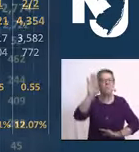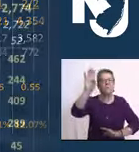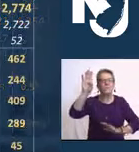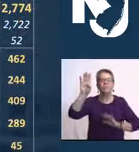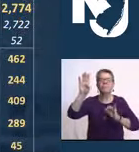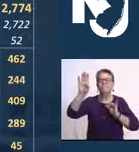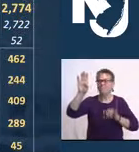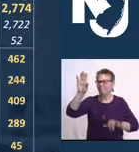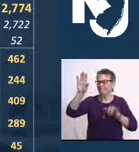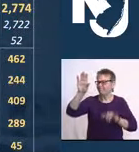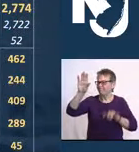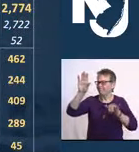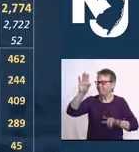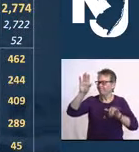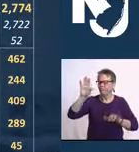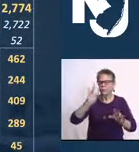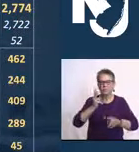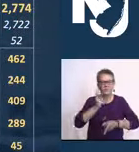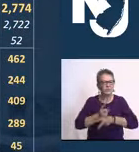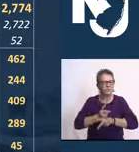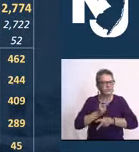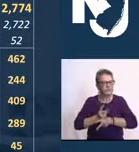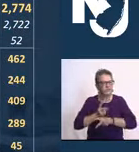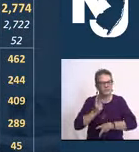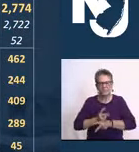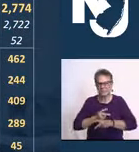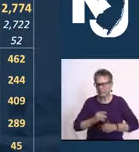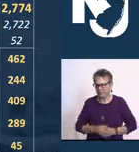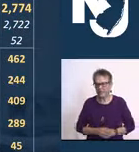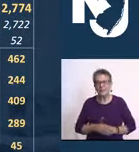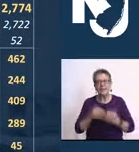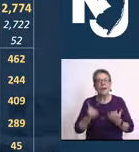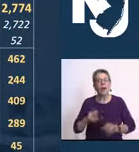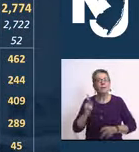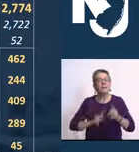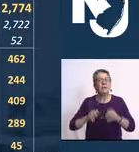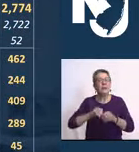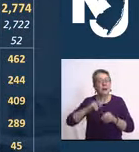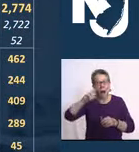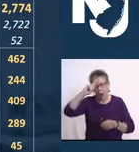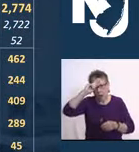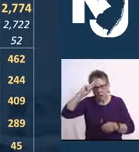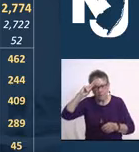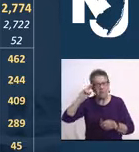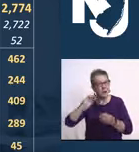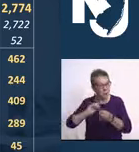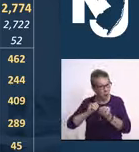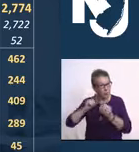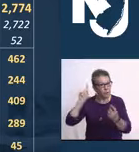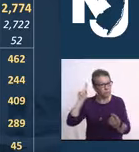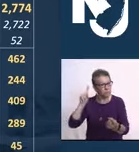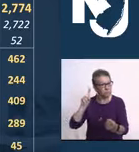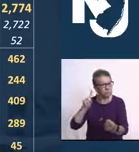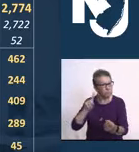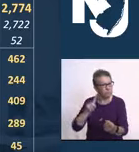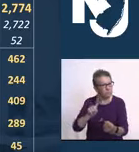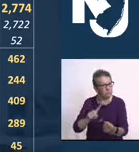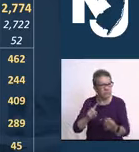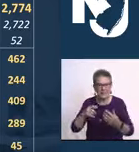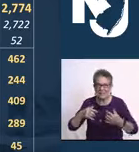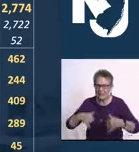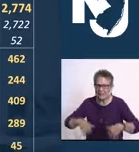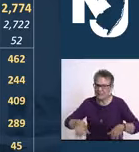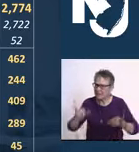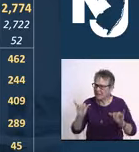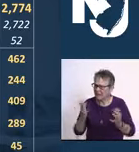at our hospitals. We also see falling numbers. Total hospitalizations have fallen by more than 30% since